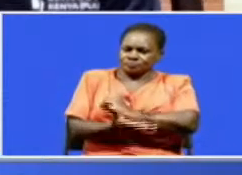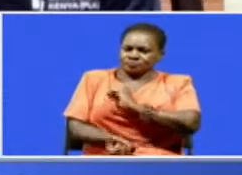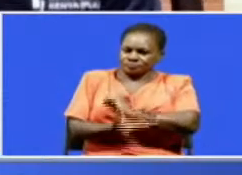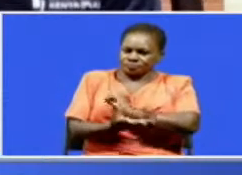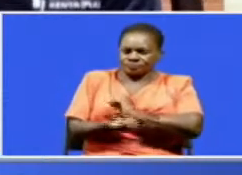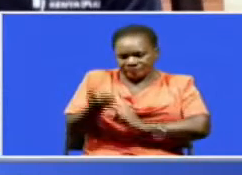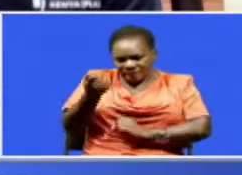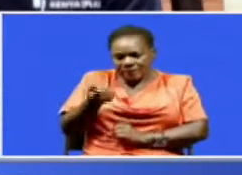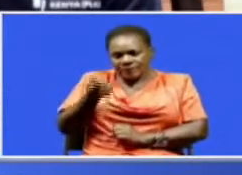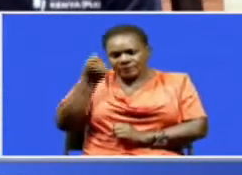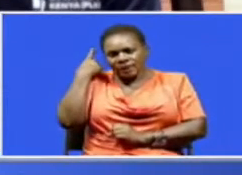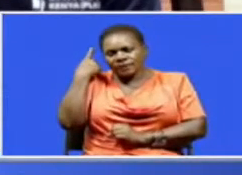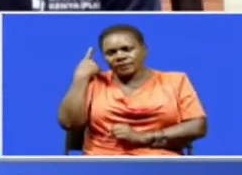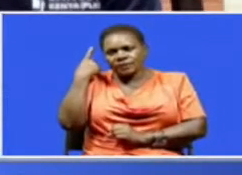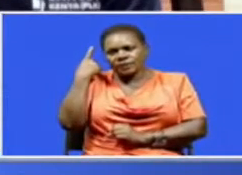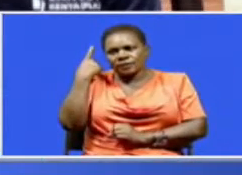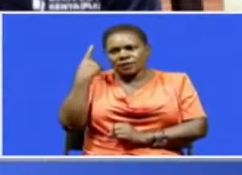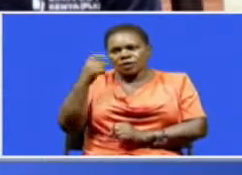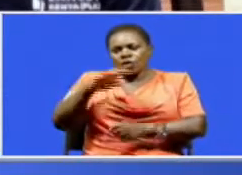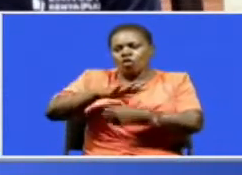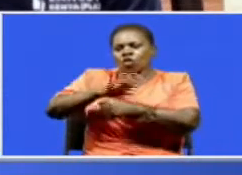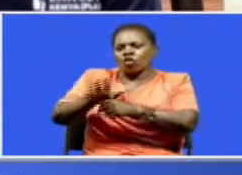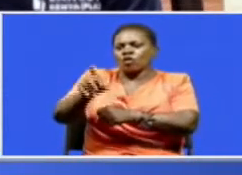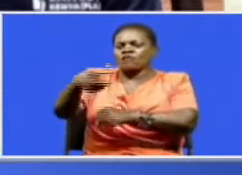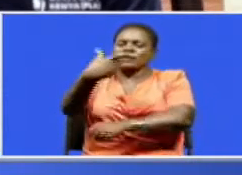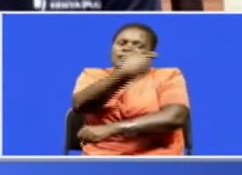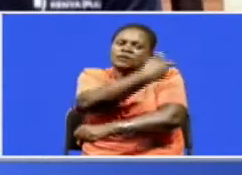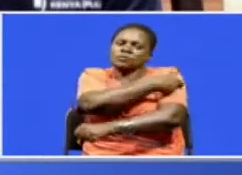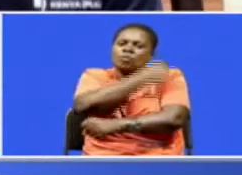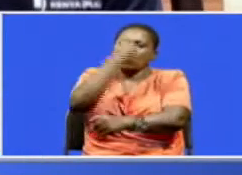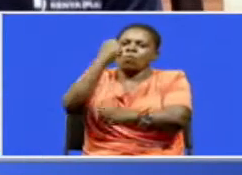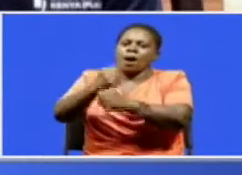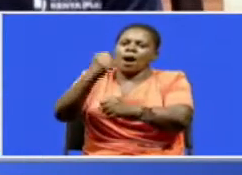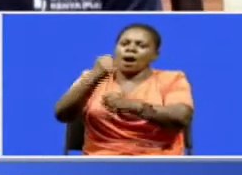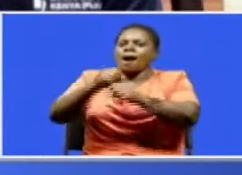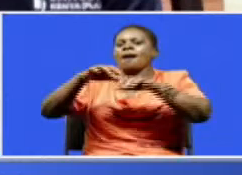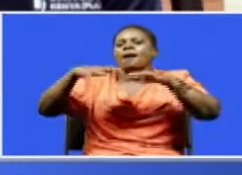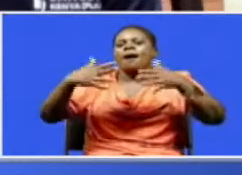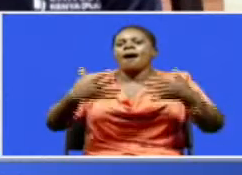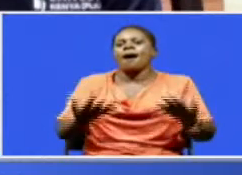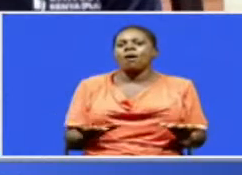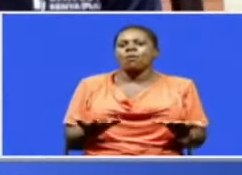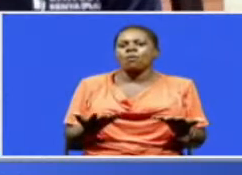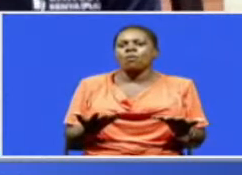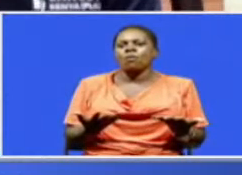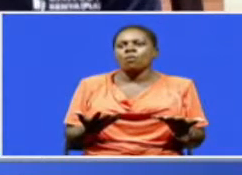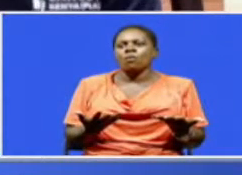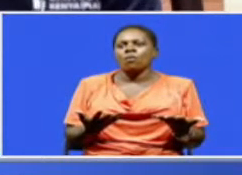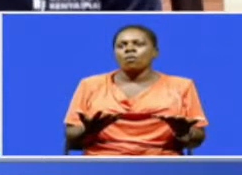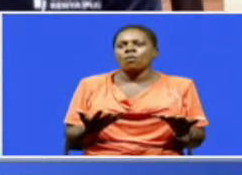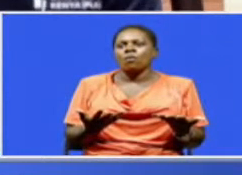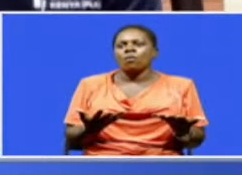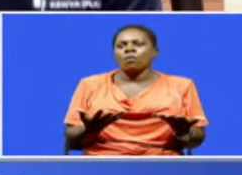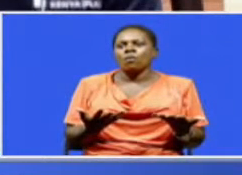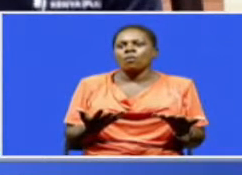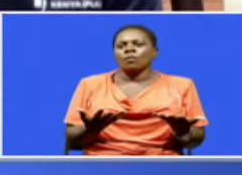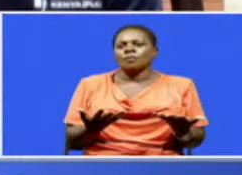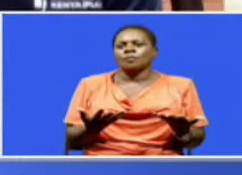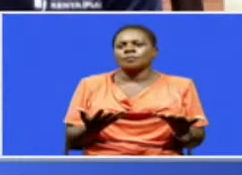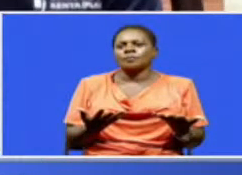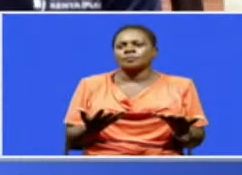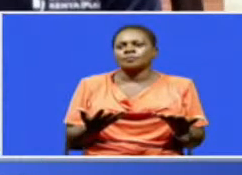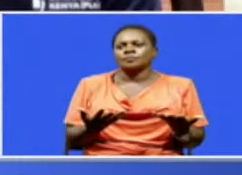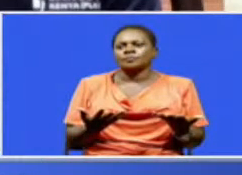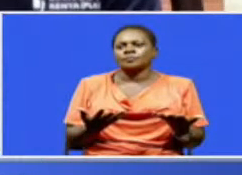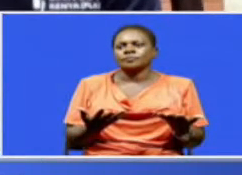make heads of tails of the coronavirus vaccine, figure out what level of efficacy that vaccine